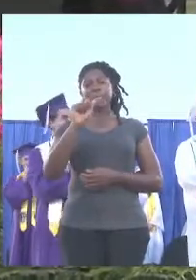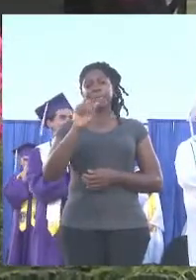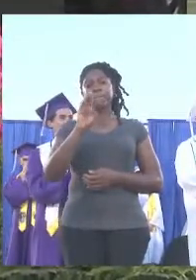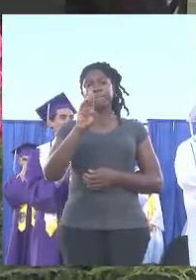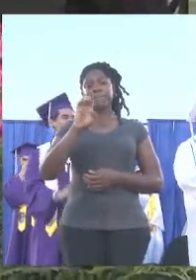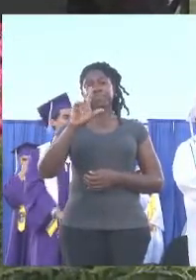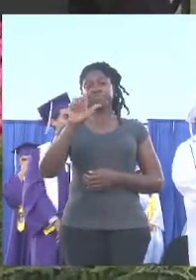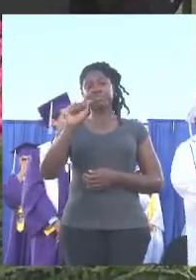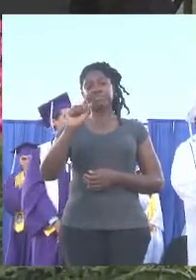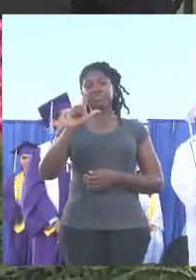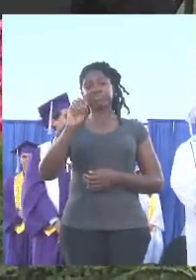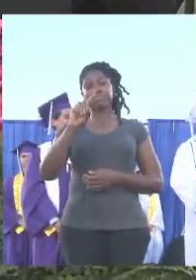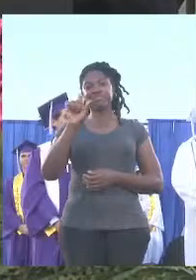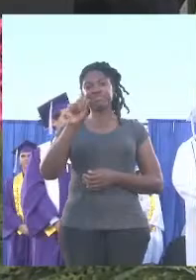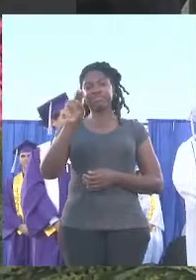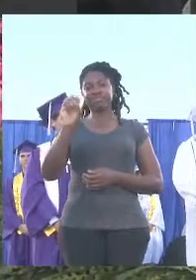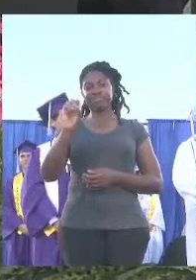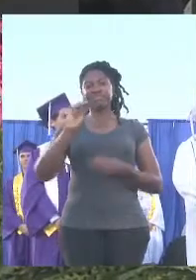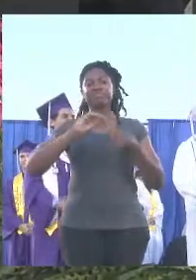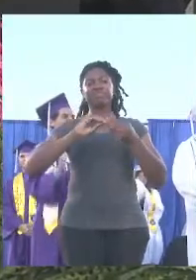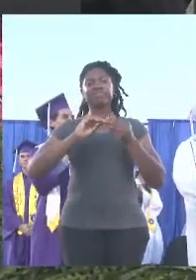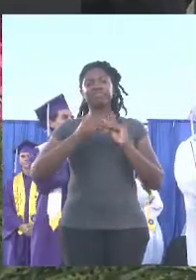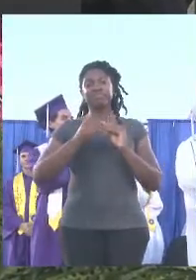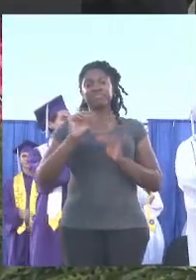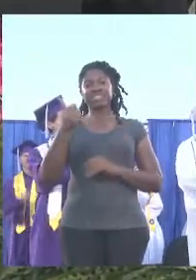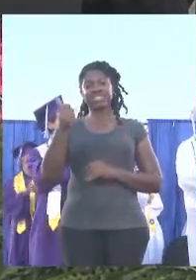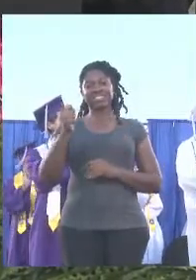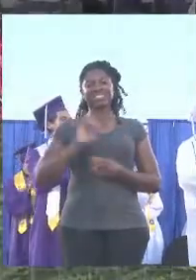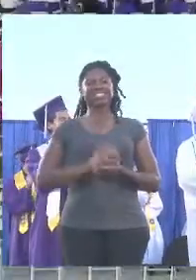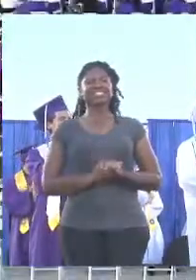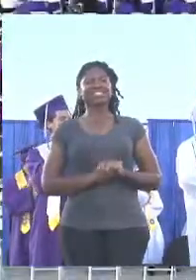Gabriela F. Lozano, ranked number 10.